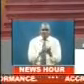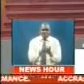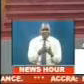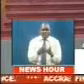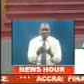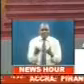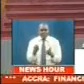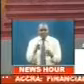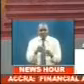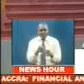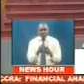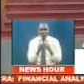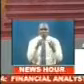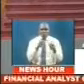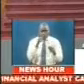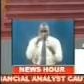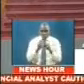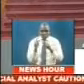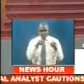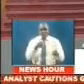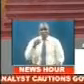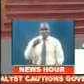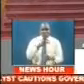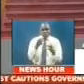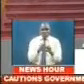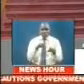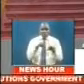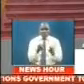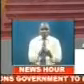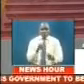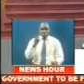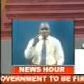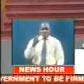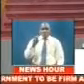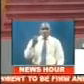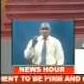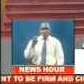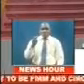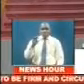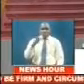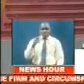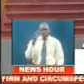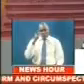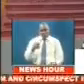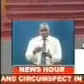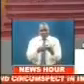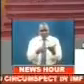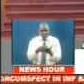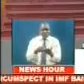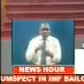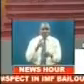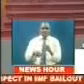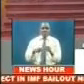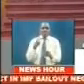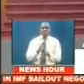to the Senchi. We had a number of consensus from there. The homegrown itself was sent to the fund, the IMF. Okay. And the IMF